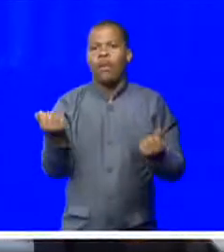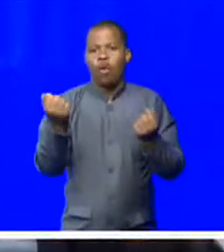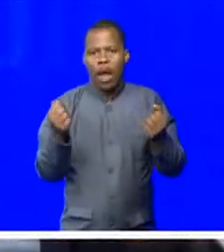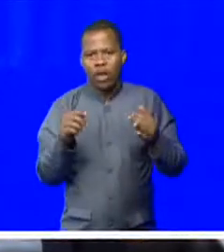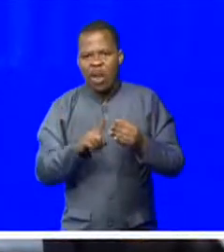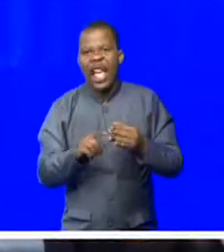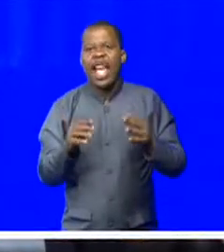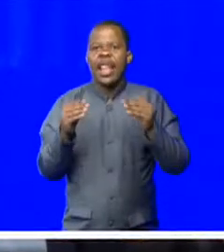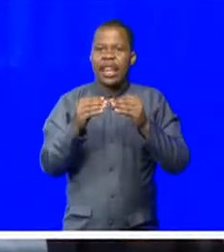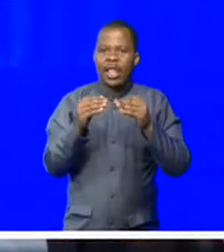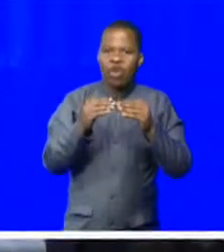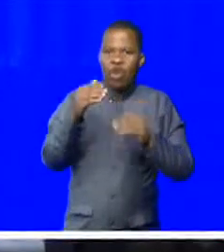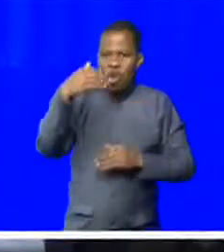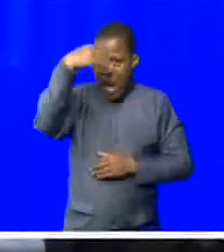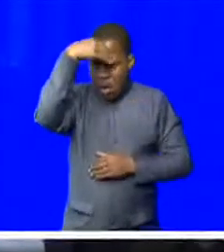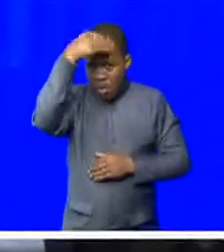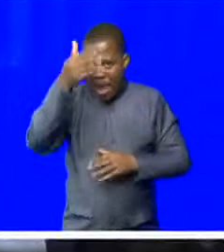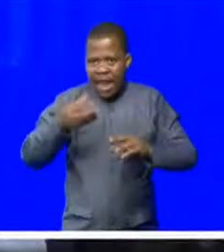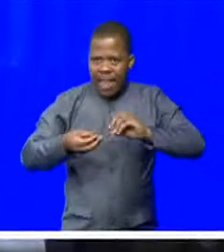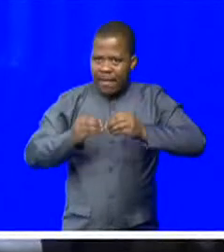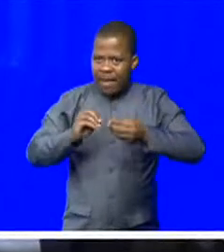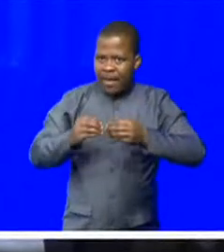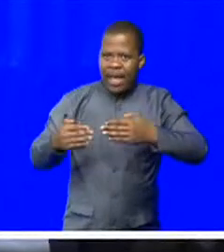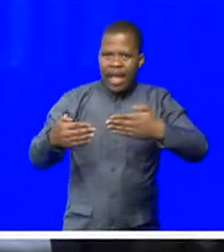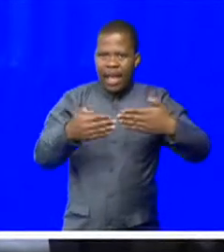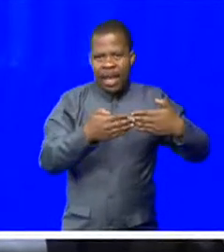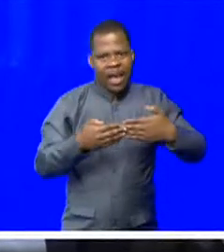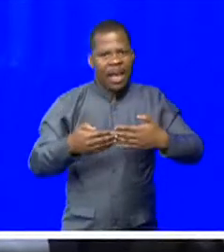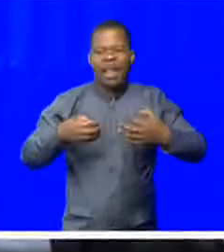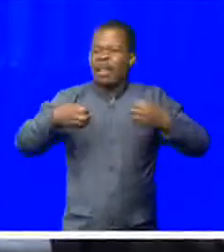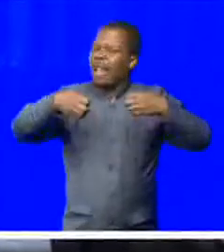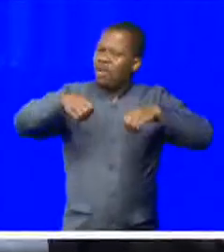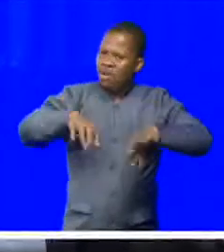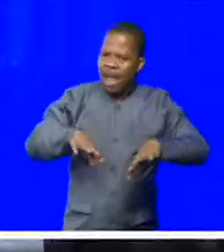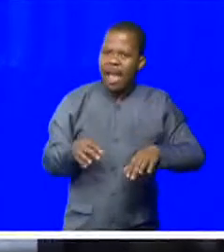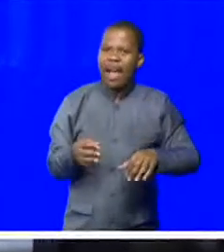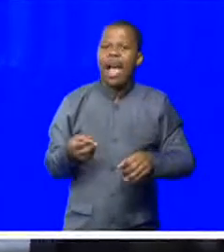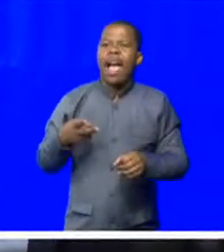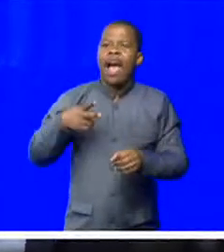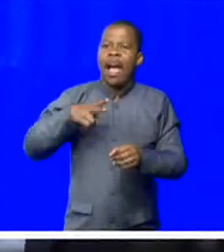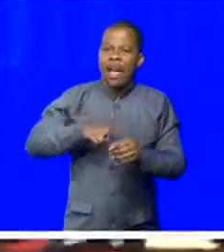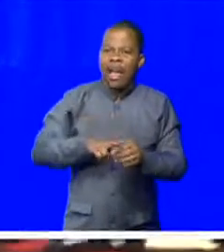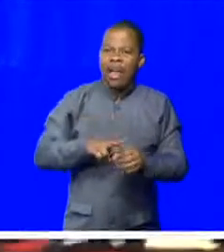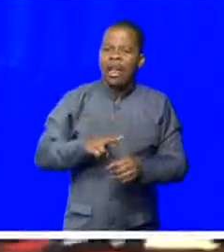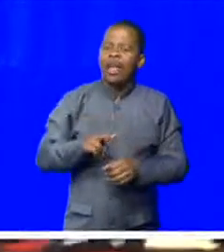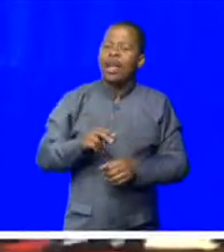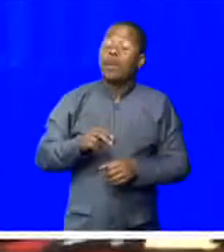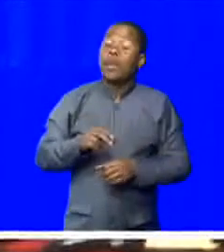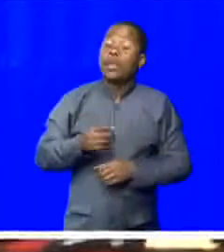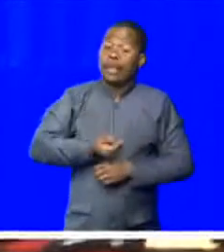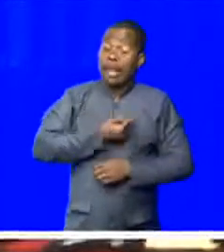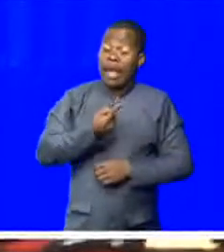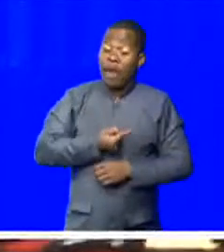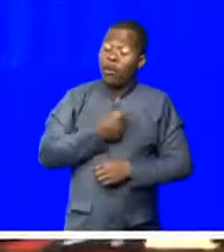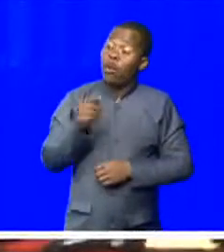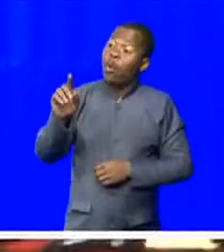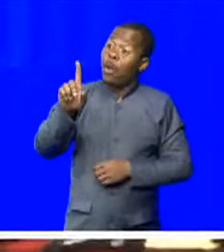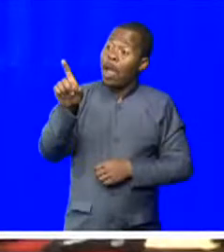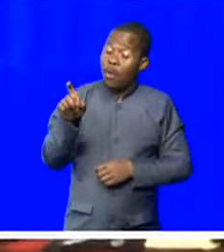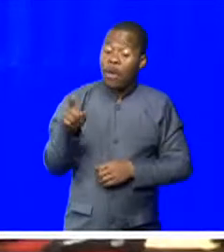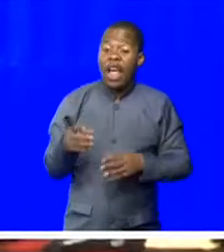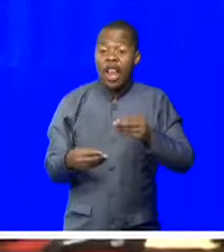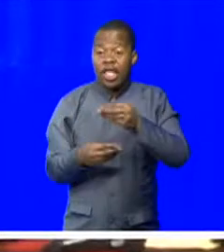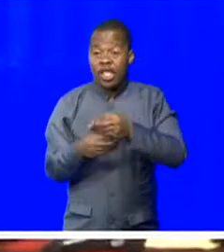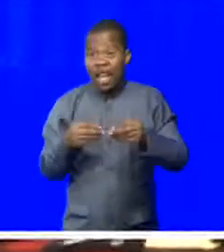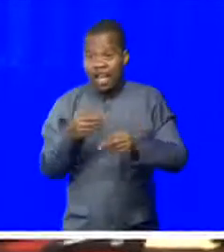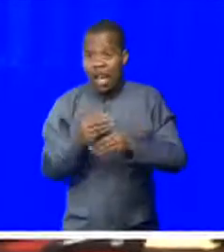noma yindlu kanjalo into sekwesabeka le structure bese uyabuta usivele nasisakha